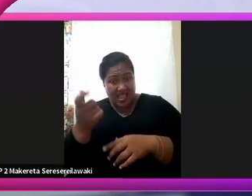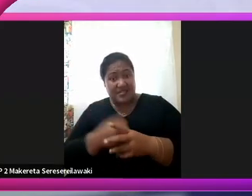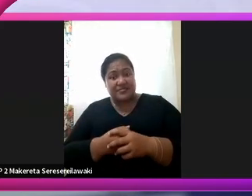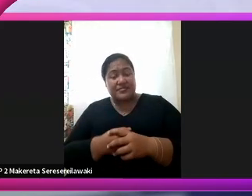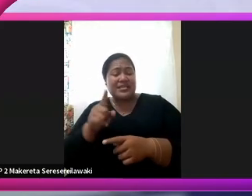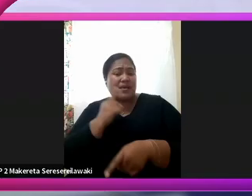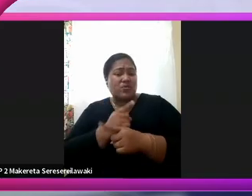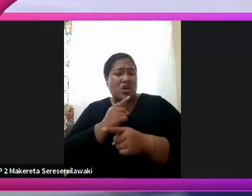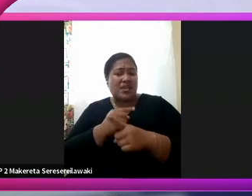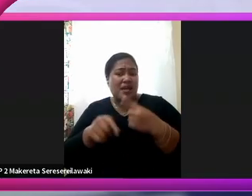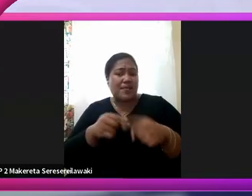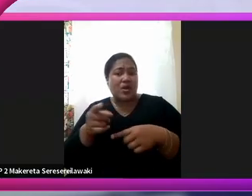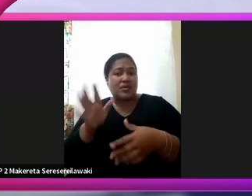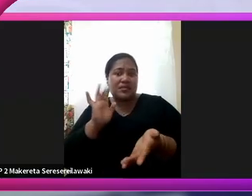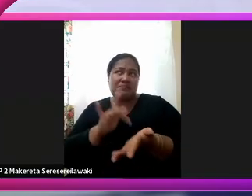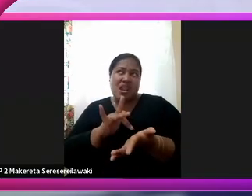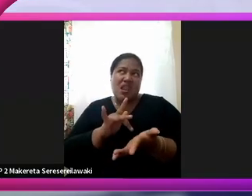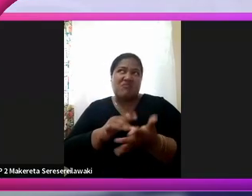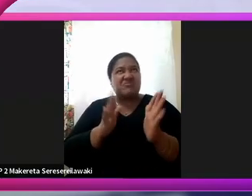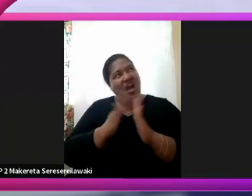talking about in the middle of town,